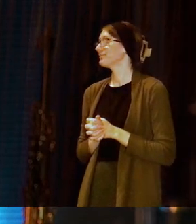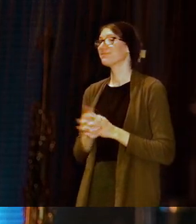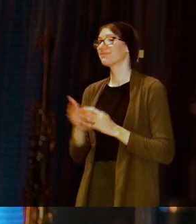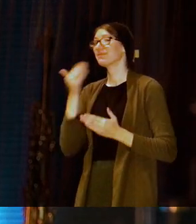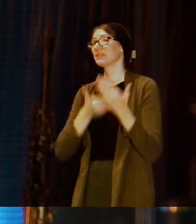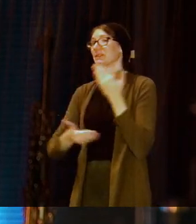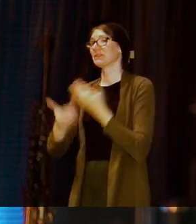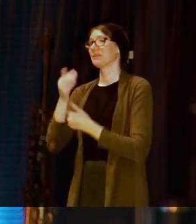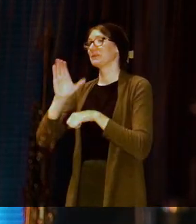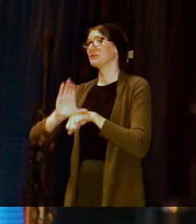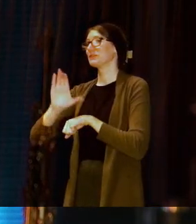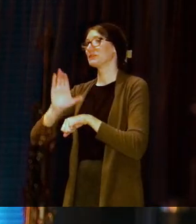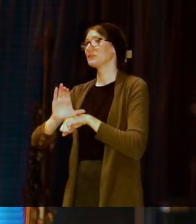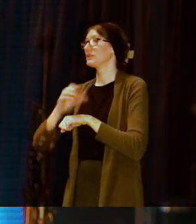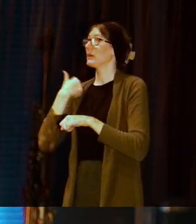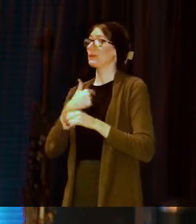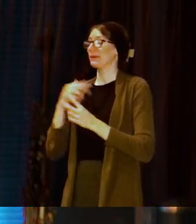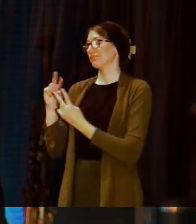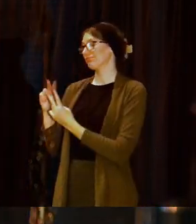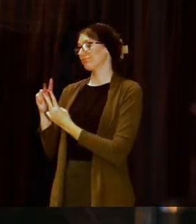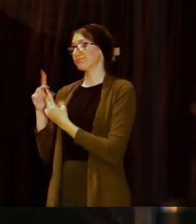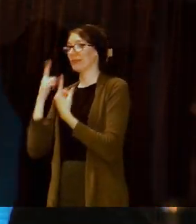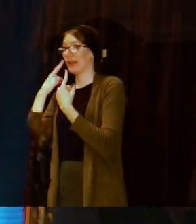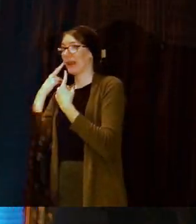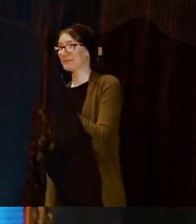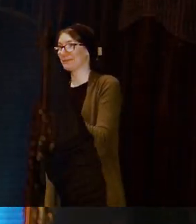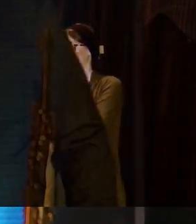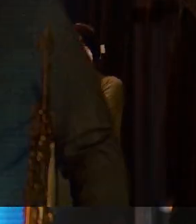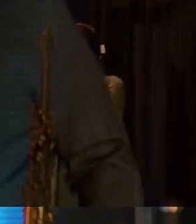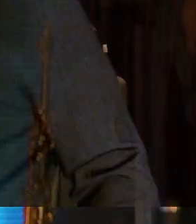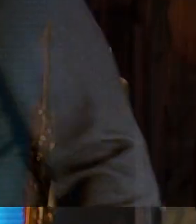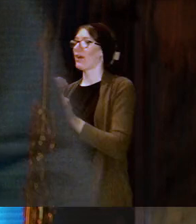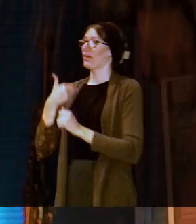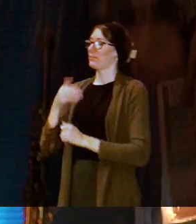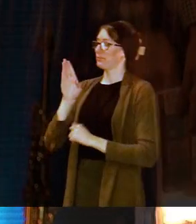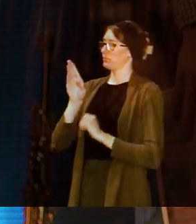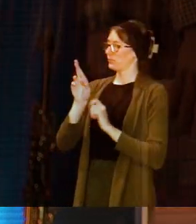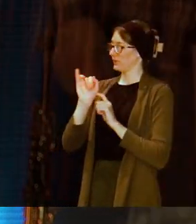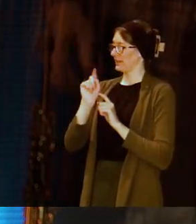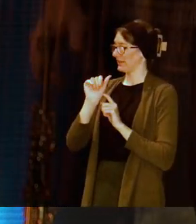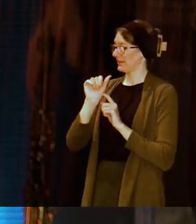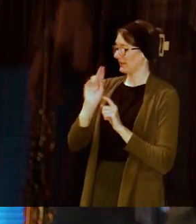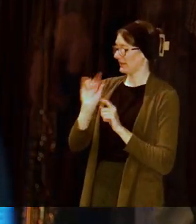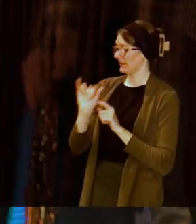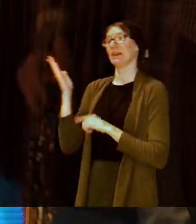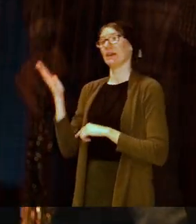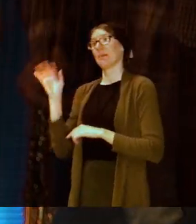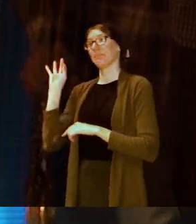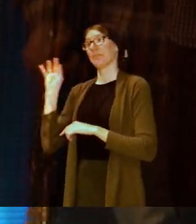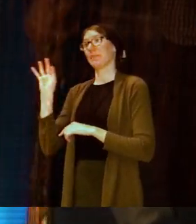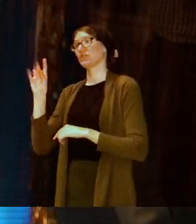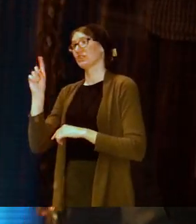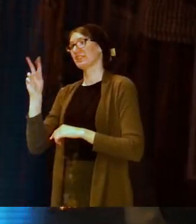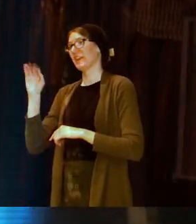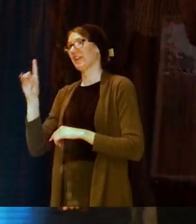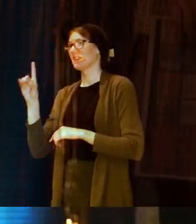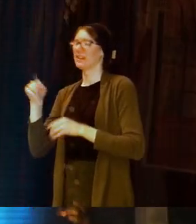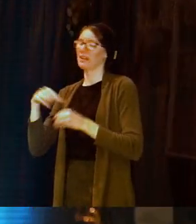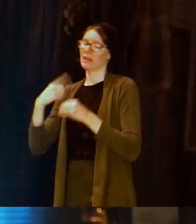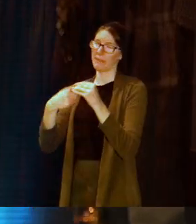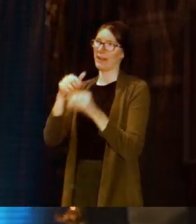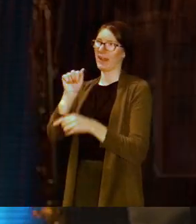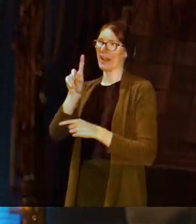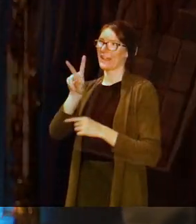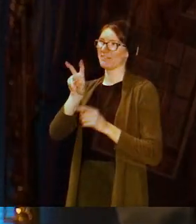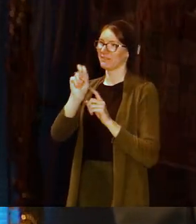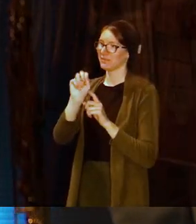Good morning, church. We're tag teaming announcements today. I am Brittany, this is Pastor David, and the announcements are all around Advent and just what we're